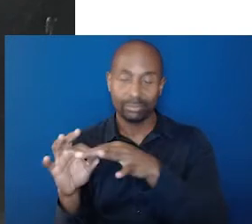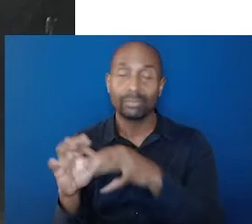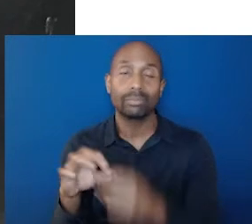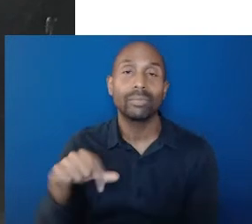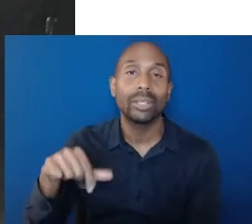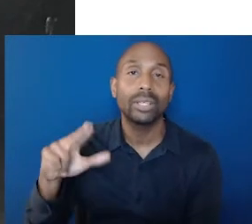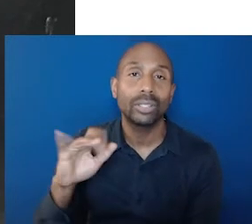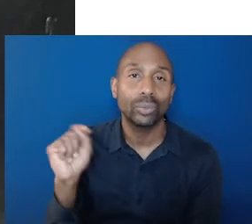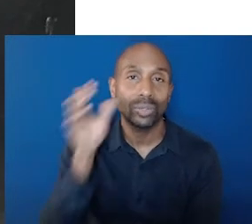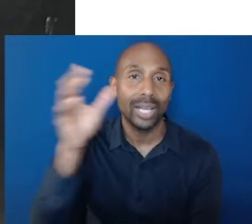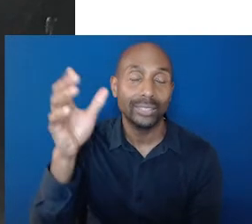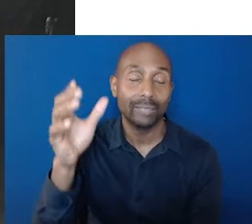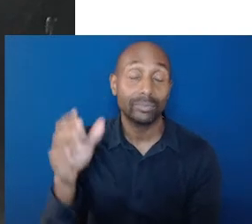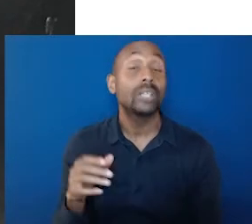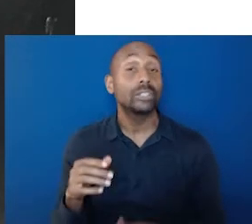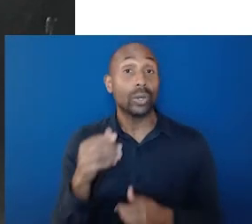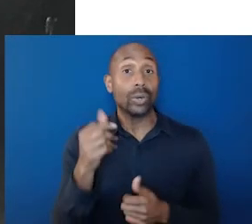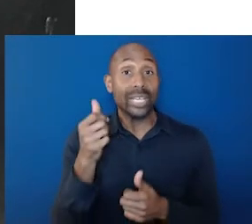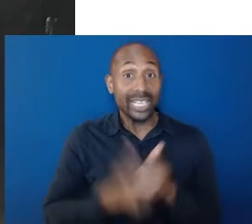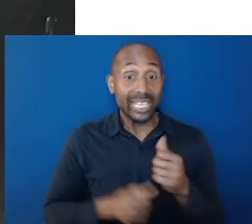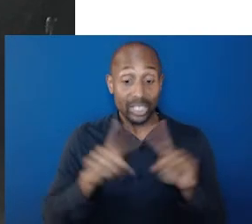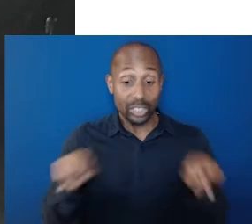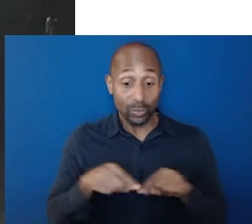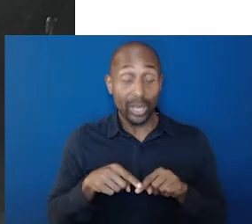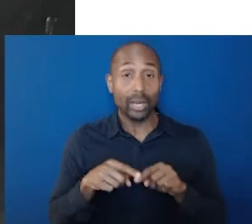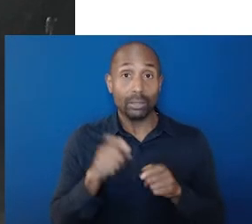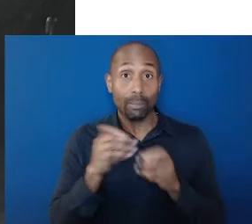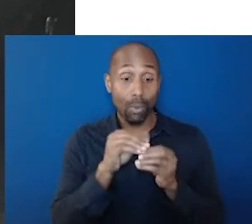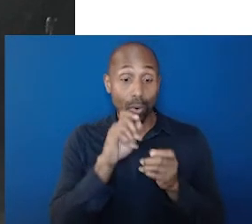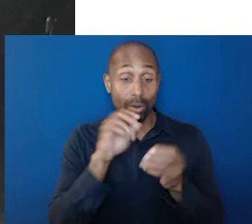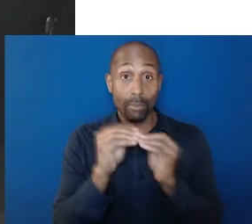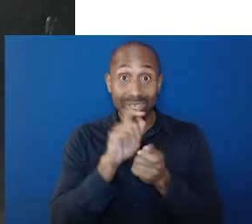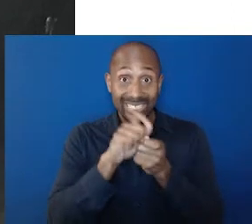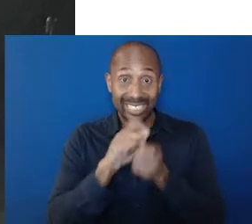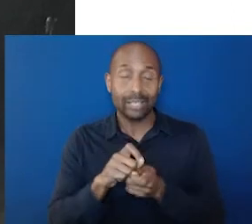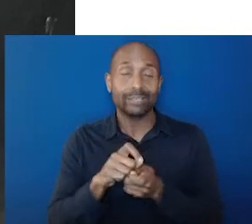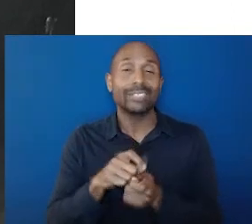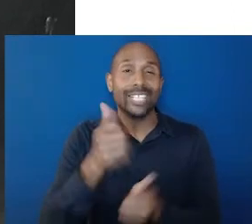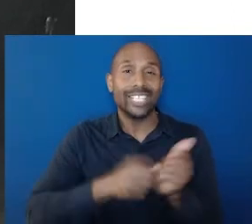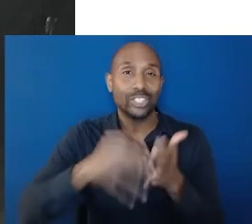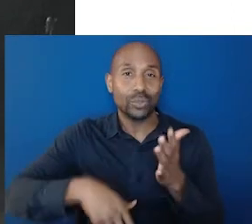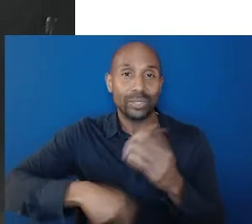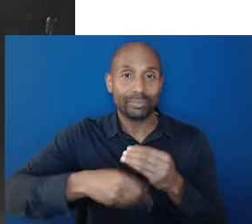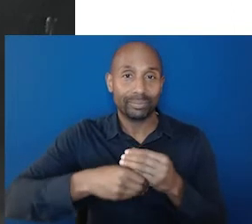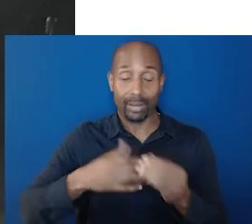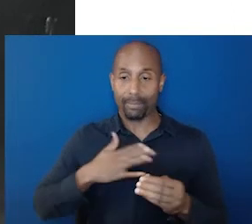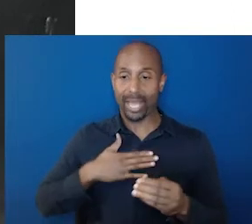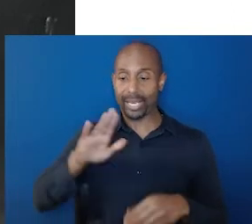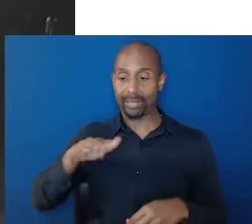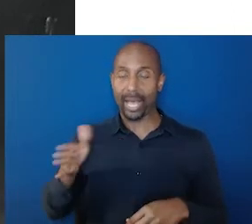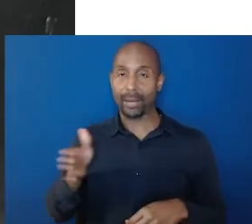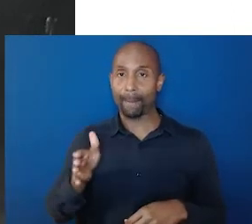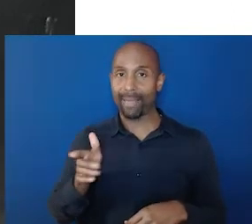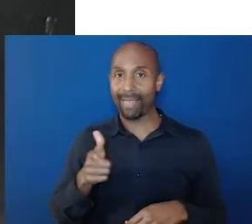detailed squares are one from each of the students. So mine is the one with the leaves that you saw towards the bottom left.